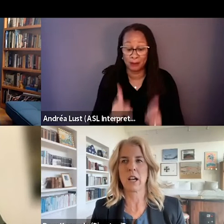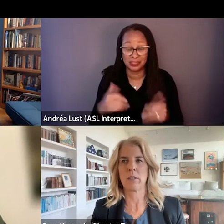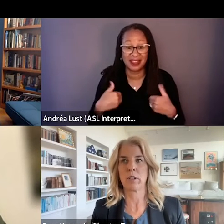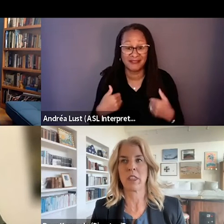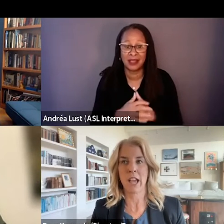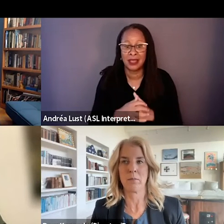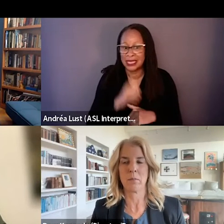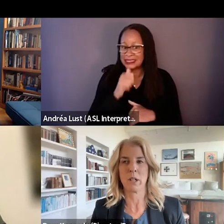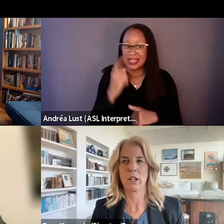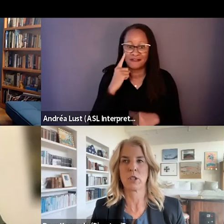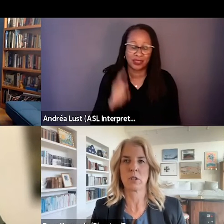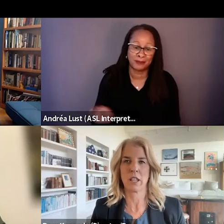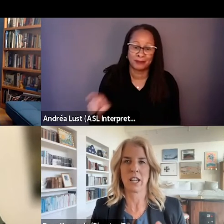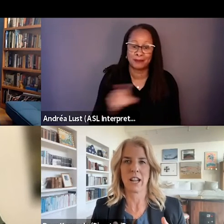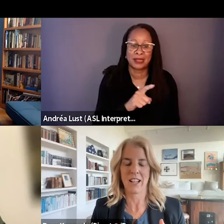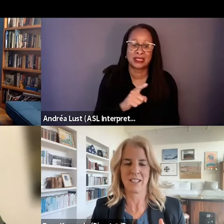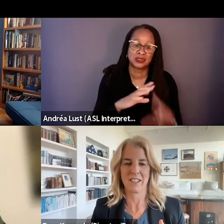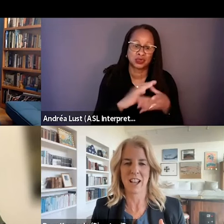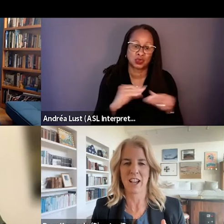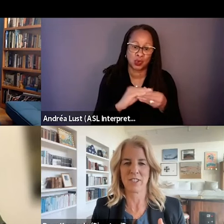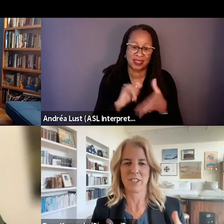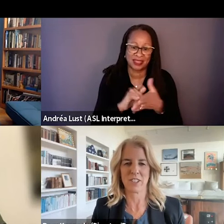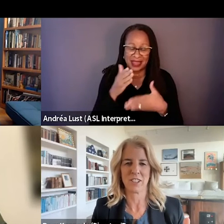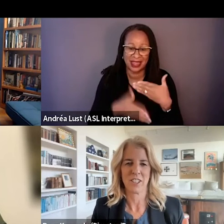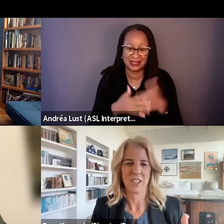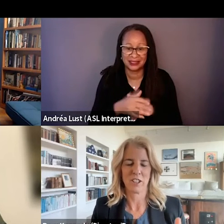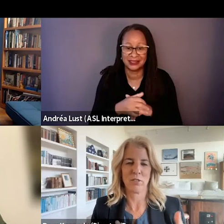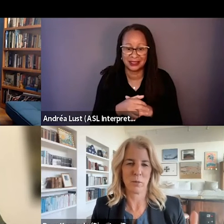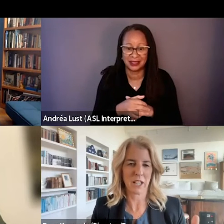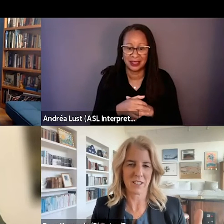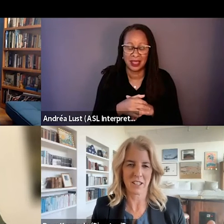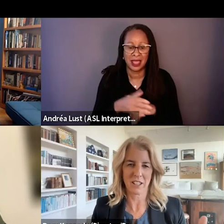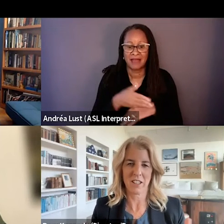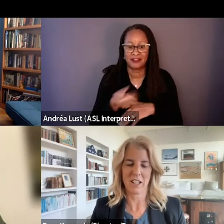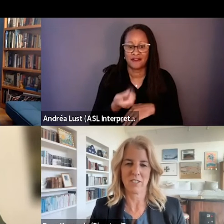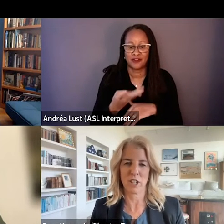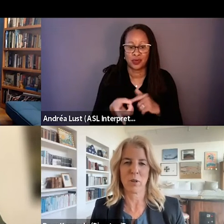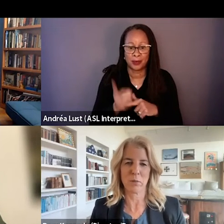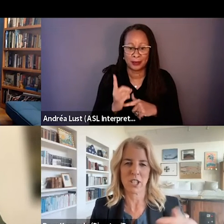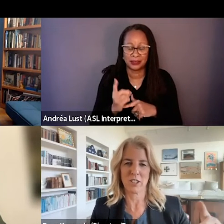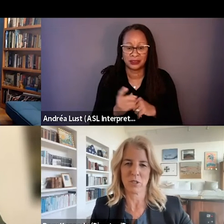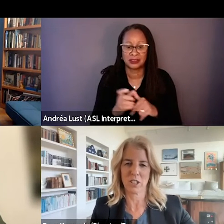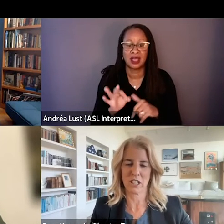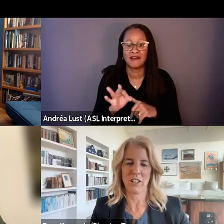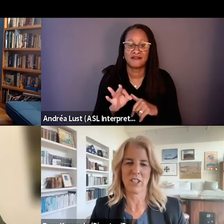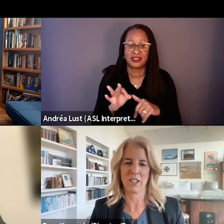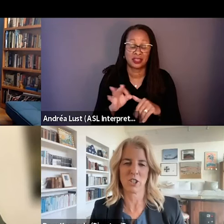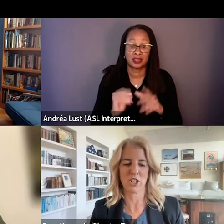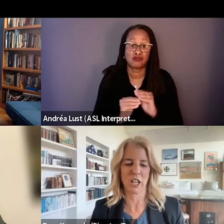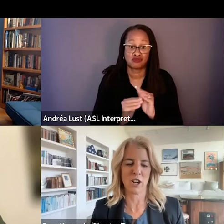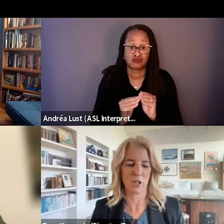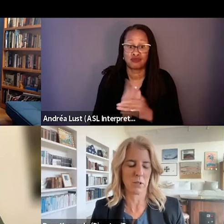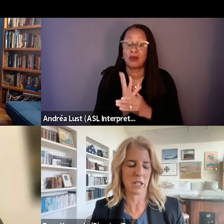it's not for them a story that ends after the few minutes that of the eruption or even